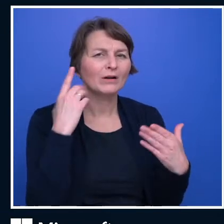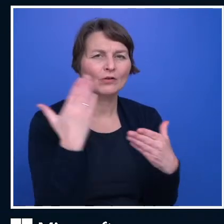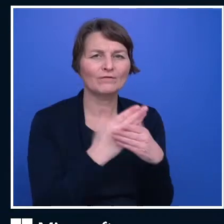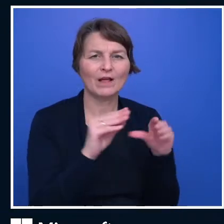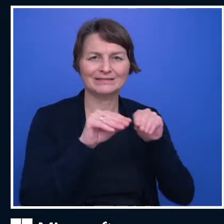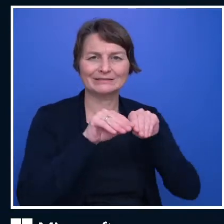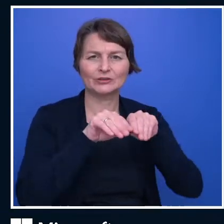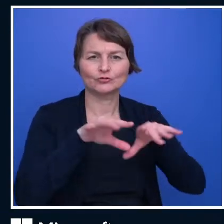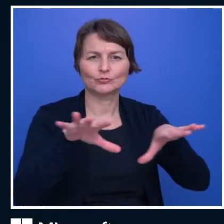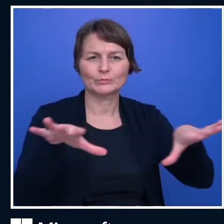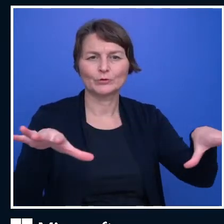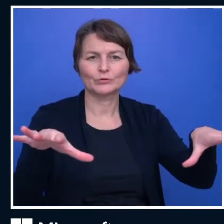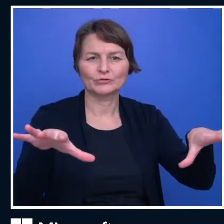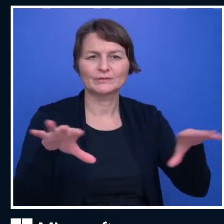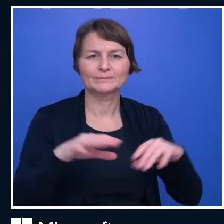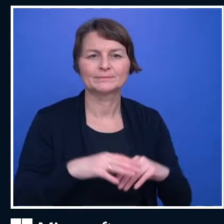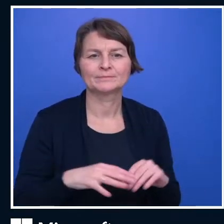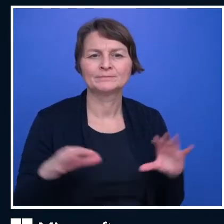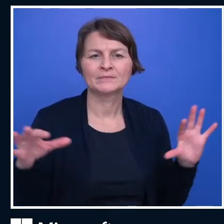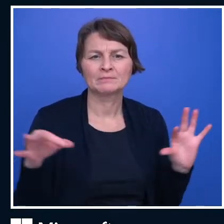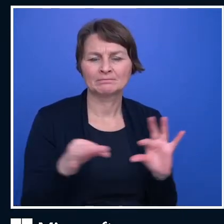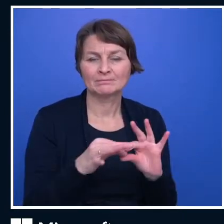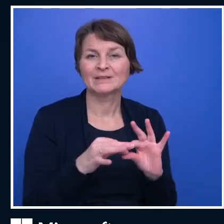of importance from the signal processing aspect.